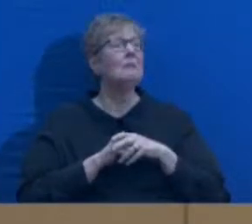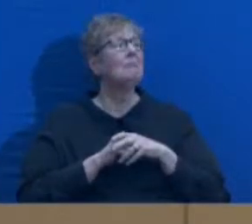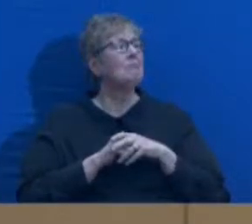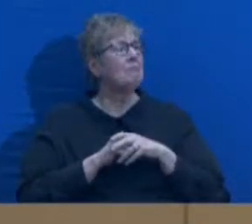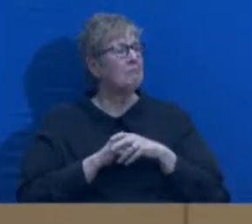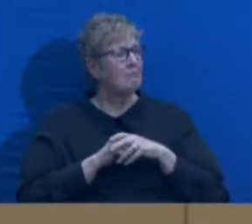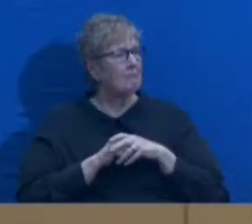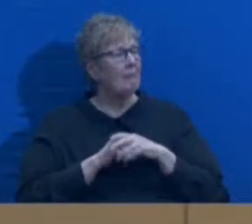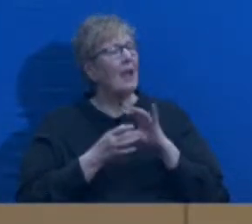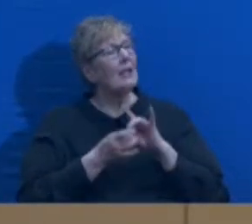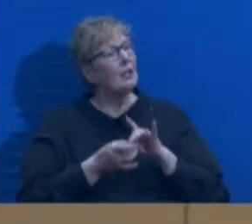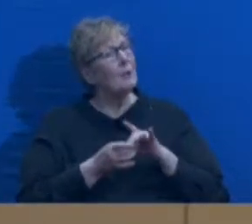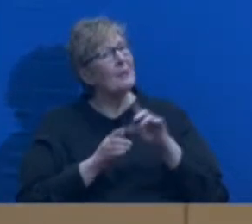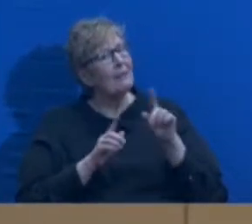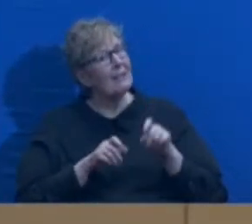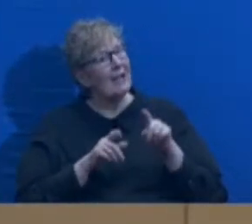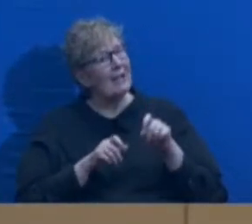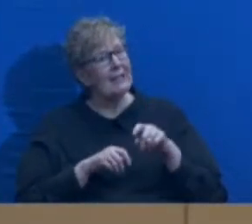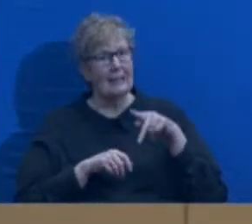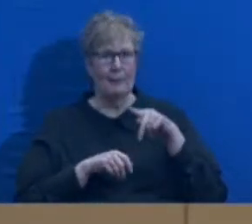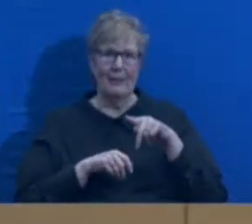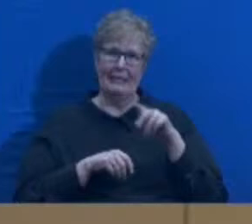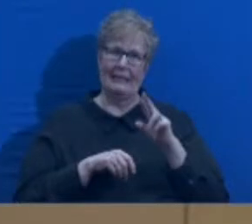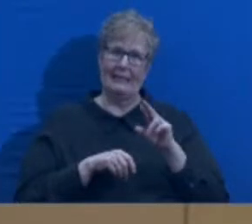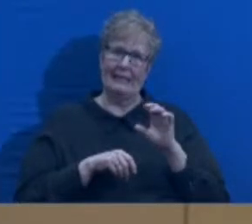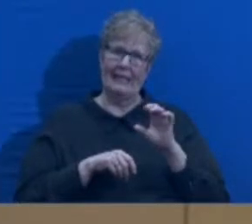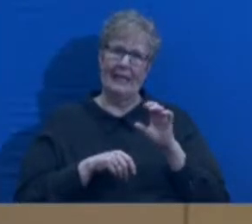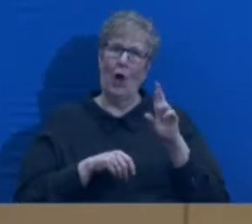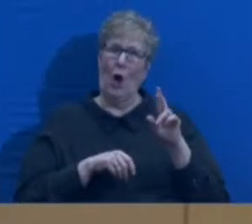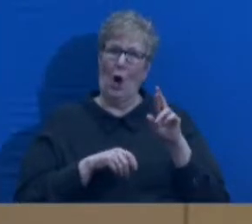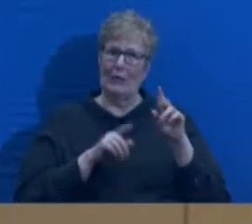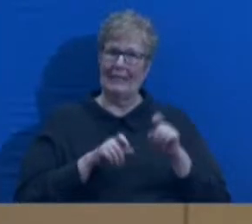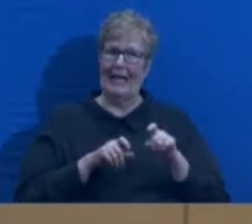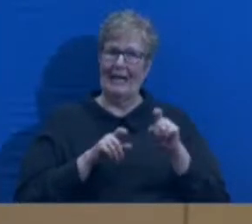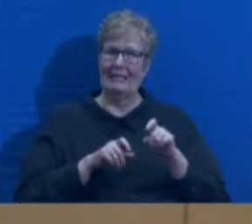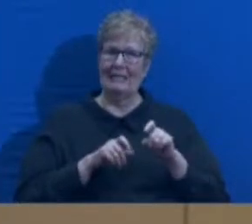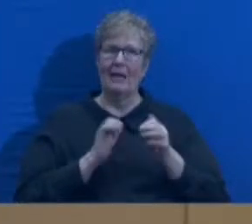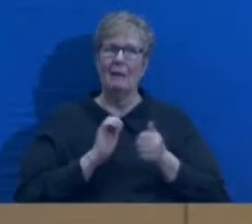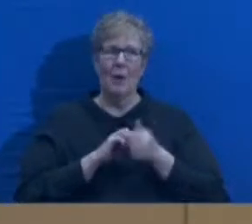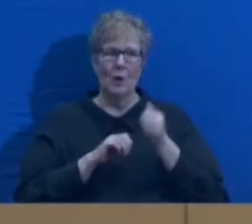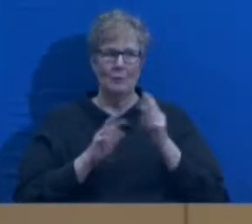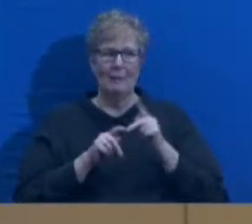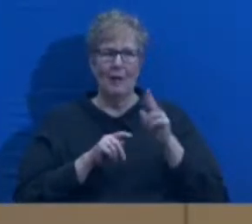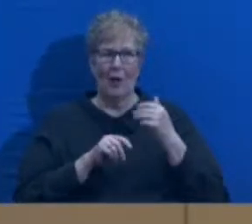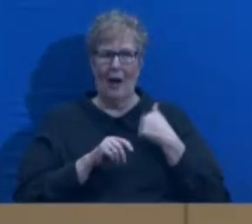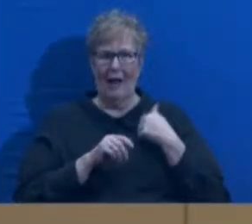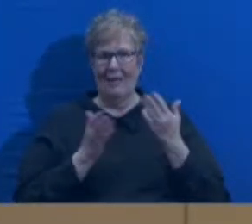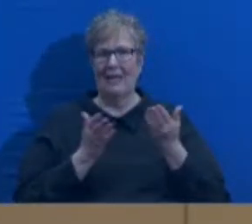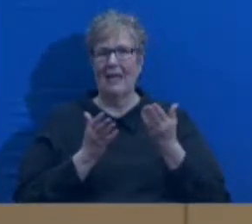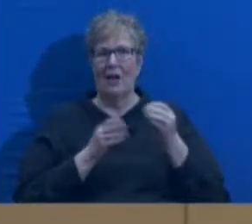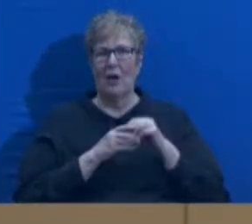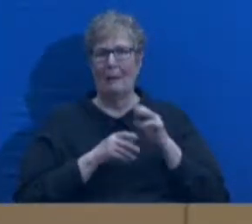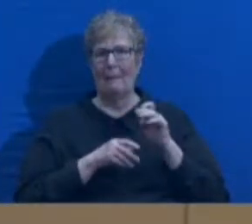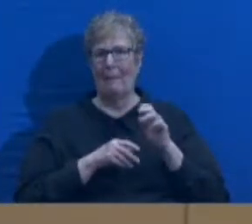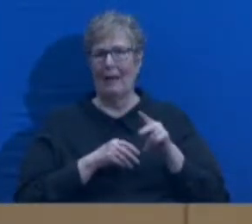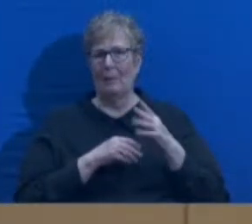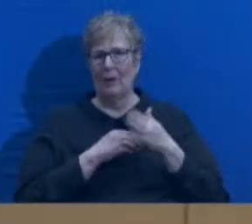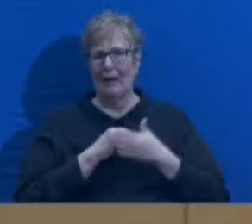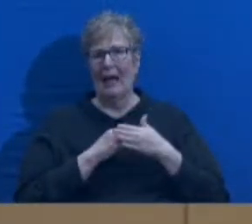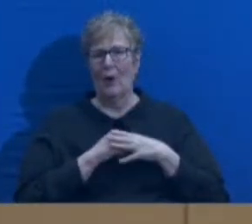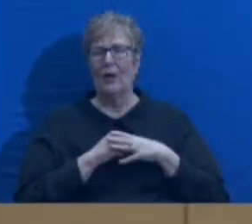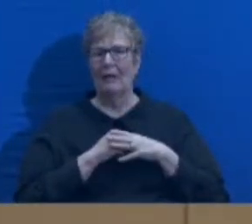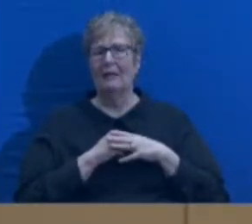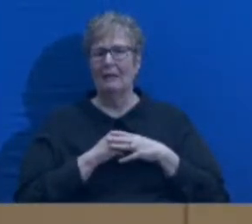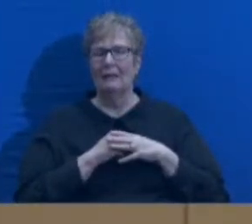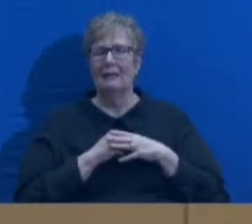So in terms of the test, it is a PCR test, so it's the test that most folks are receiving here in Mecklenburg County at this